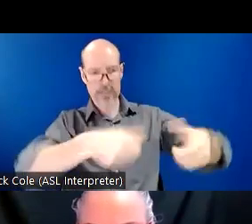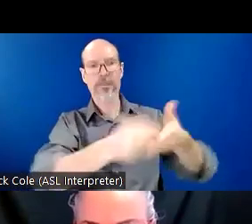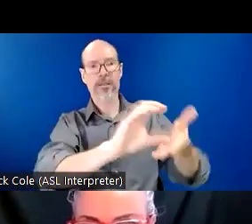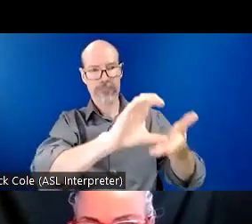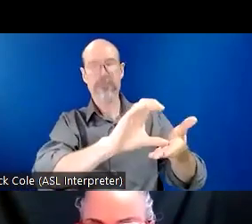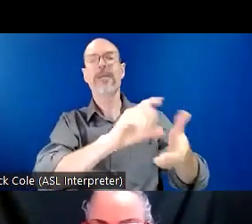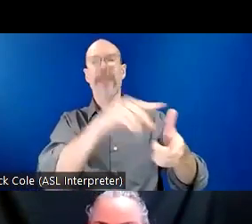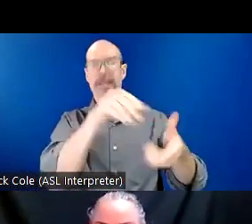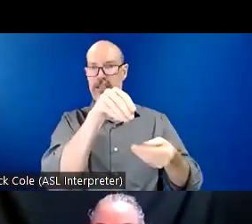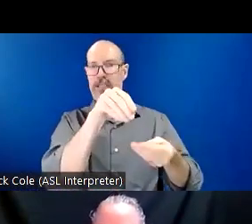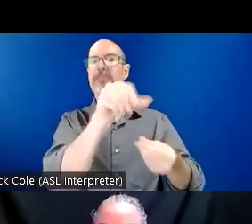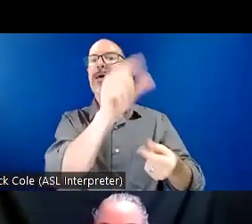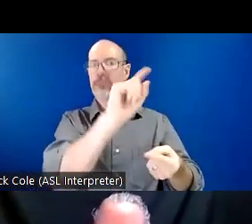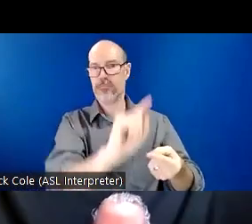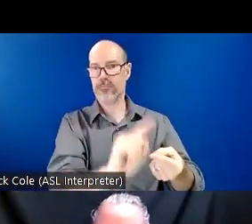Okay, thank you.